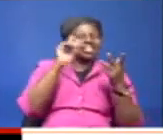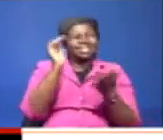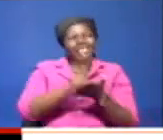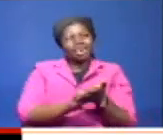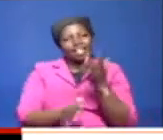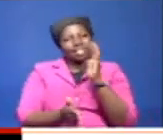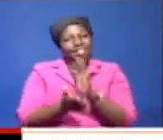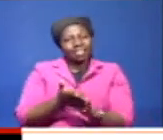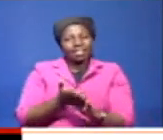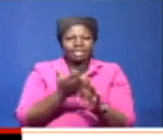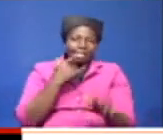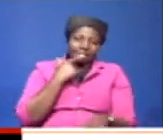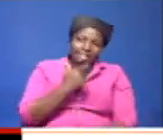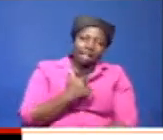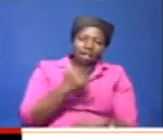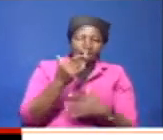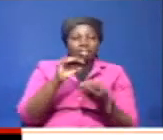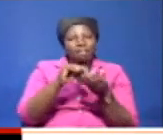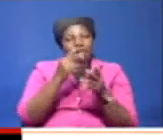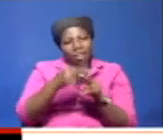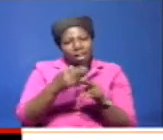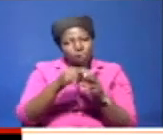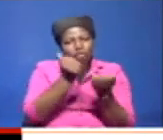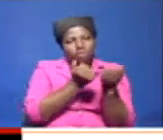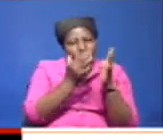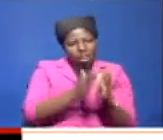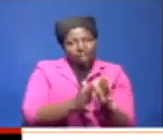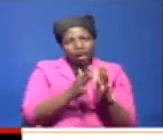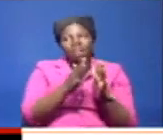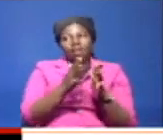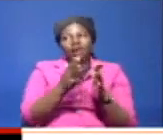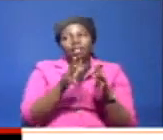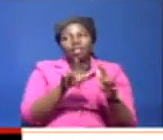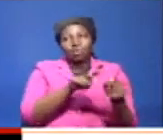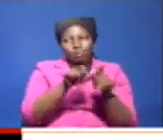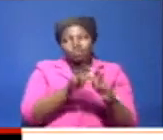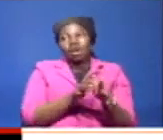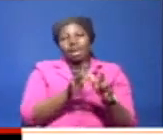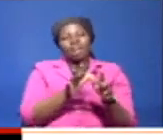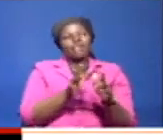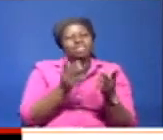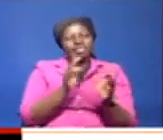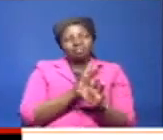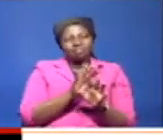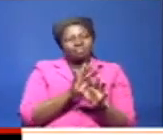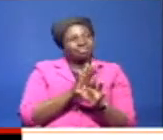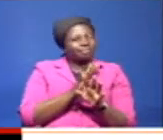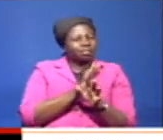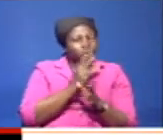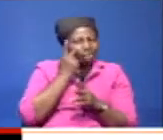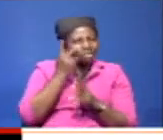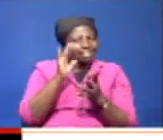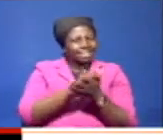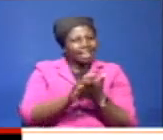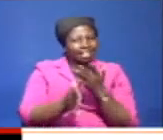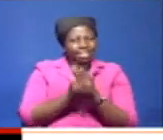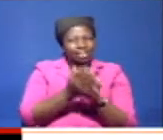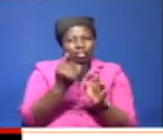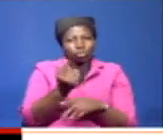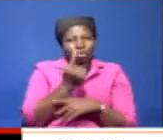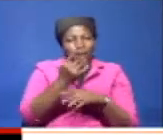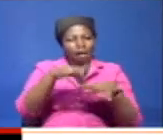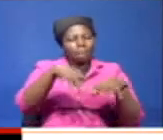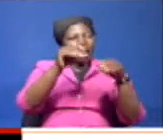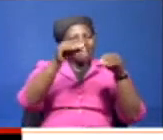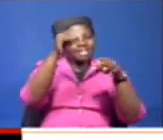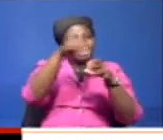of the driver and the navigator and the blood group, nothing. Only mud was on the car. But let me just come back to this. Yeah. When